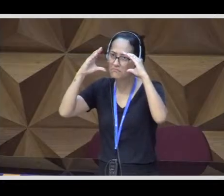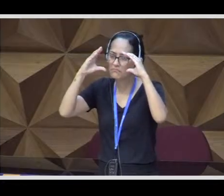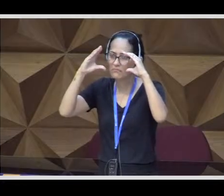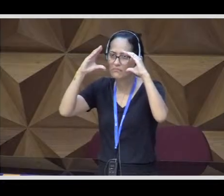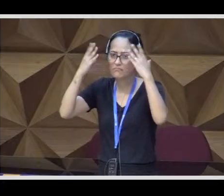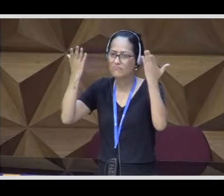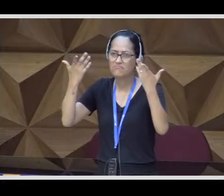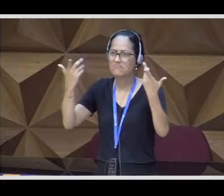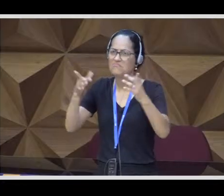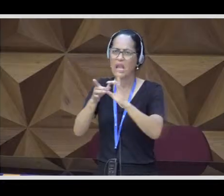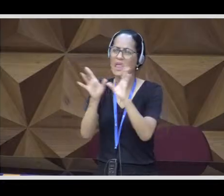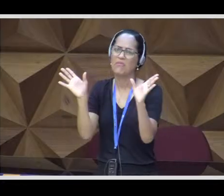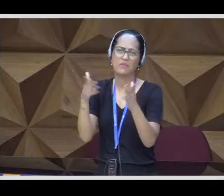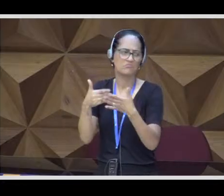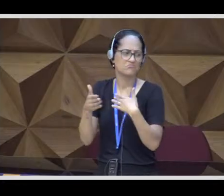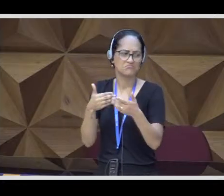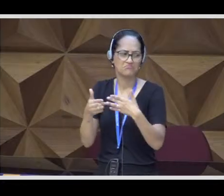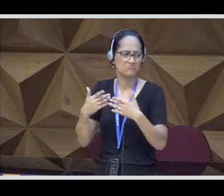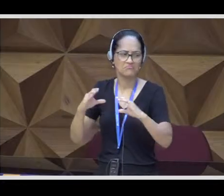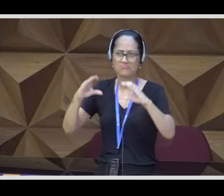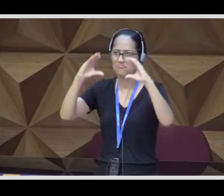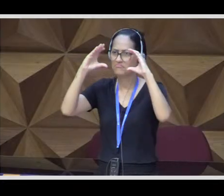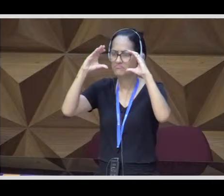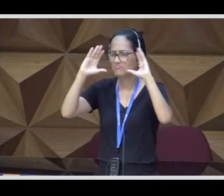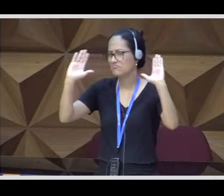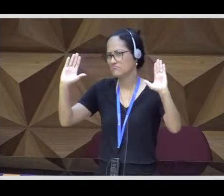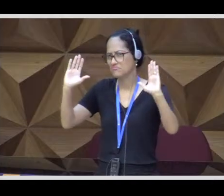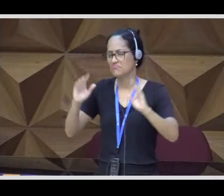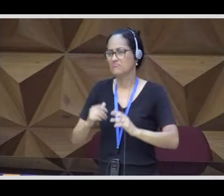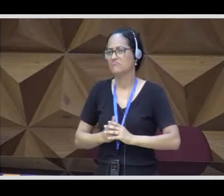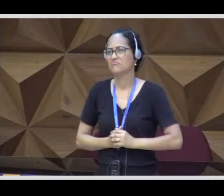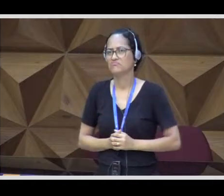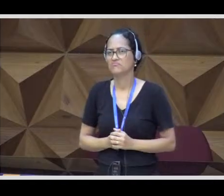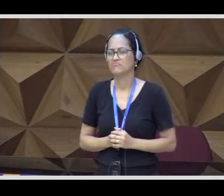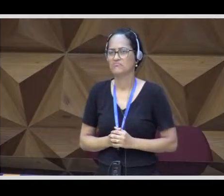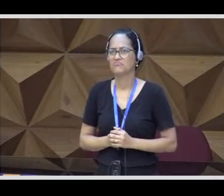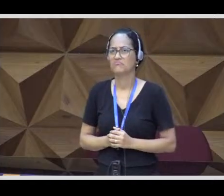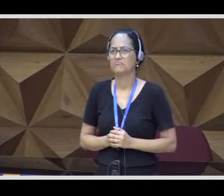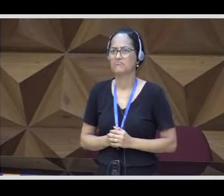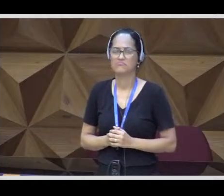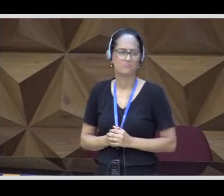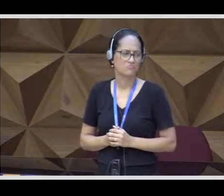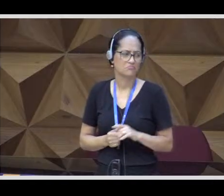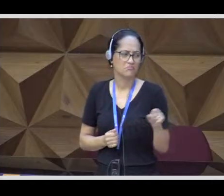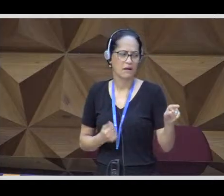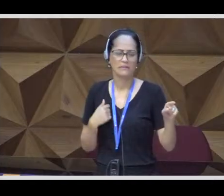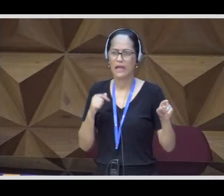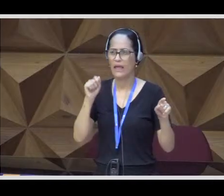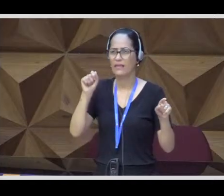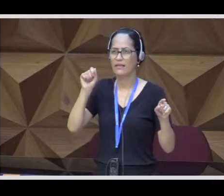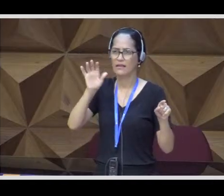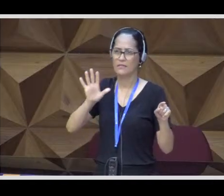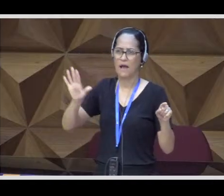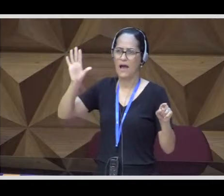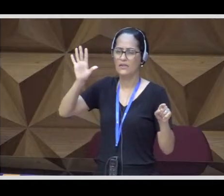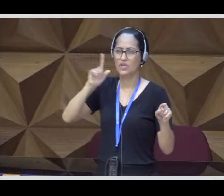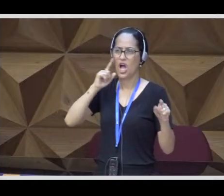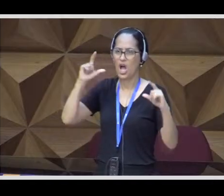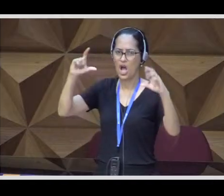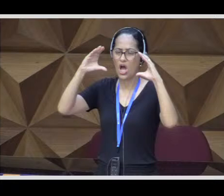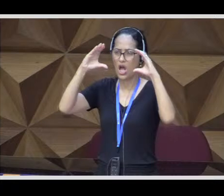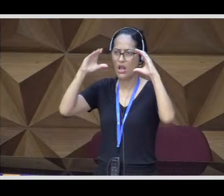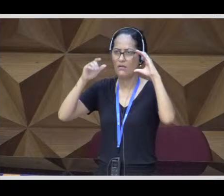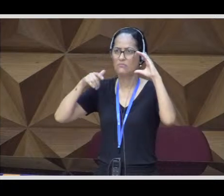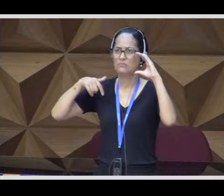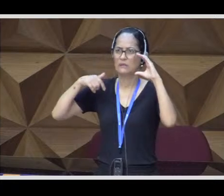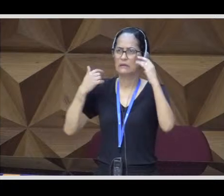limitation. So this is a kind of example scenario. We got people to do it in VR, but this is basically augmented reality, really. So